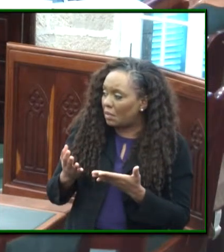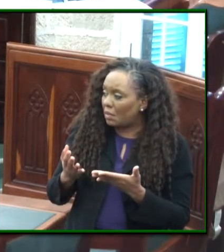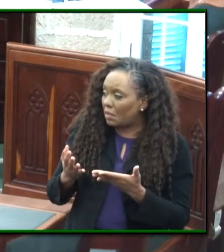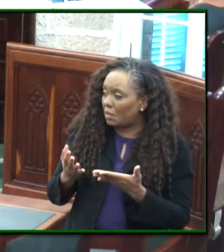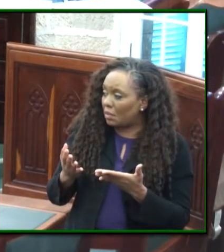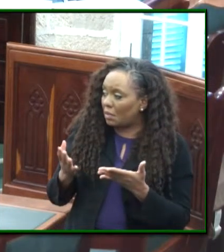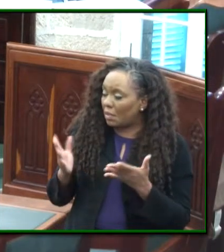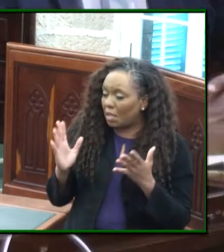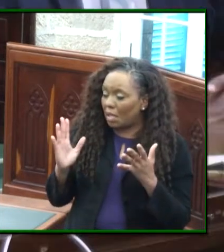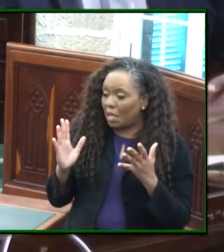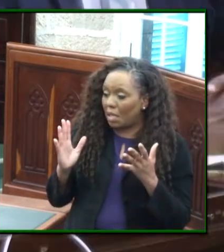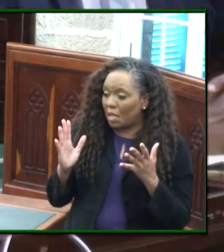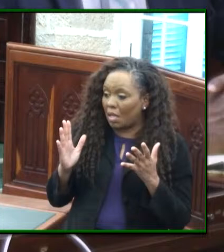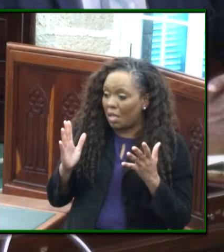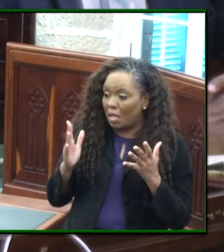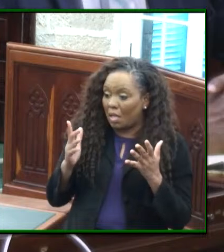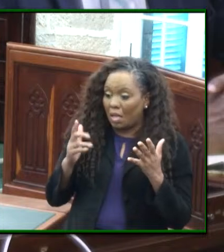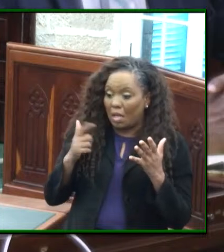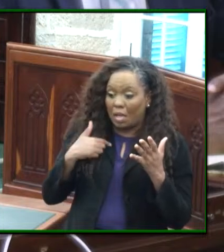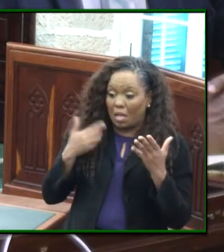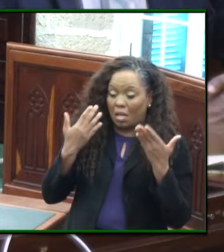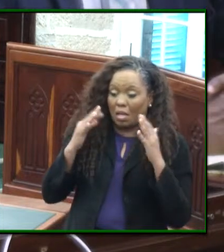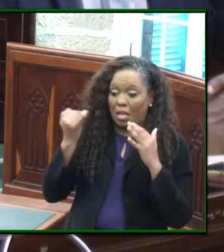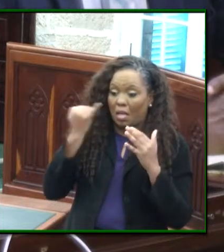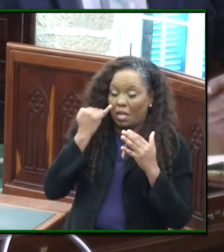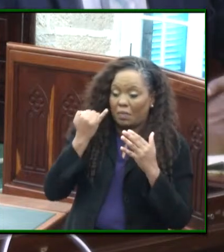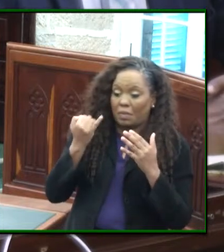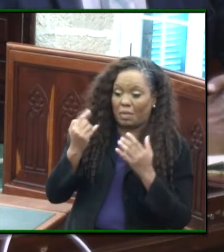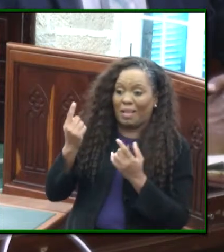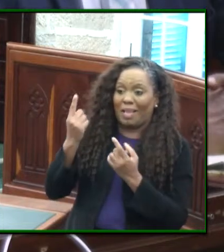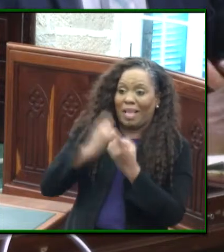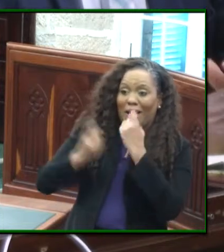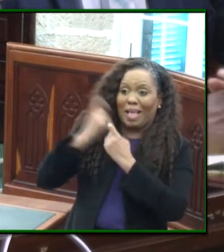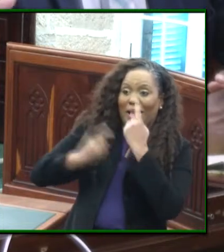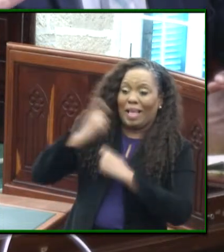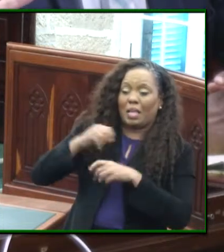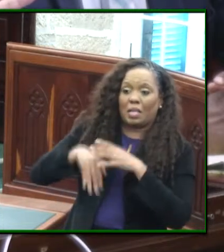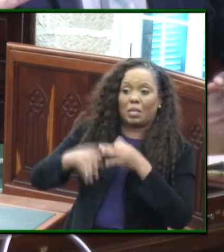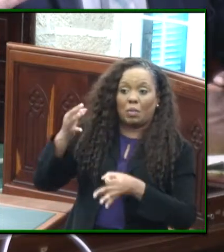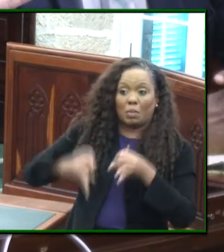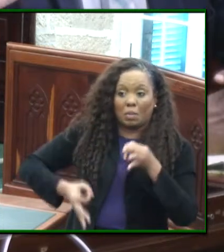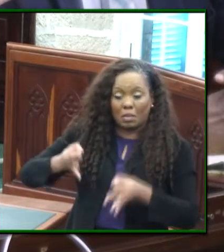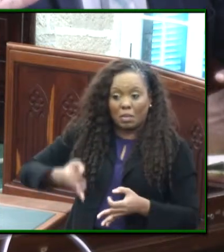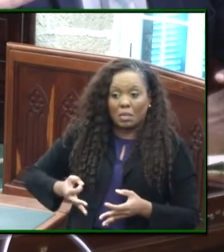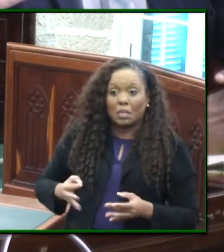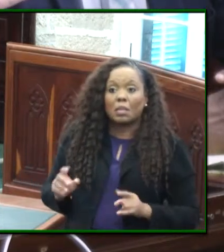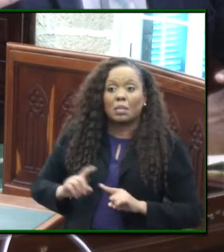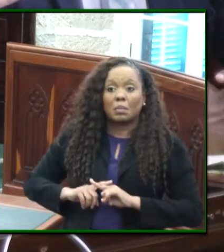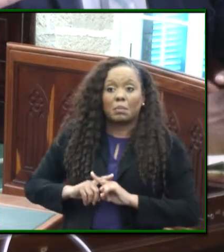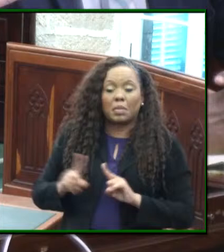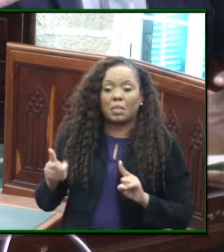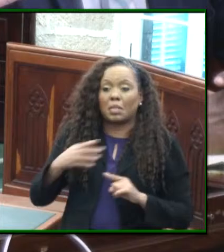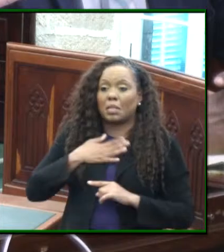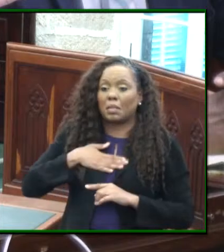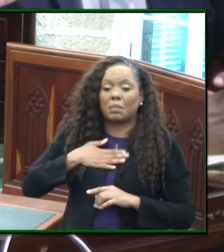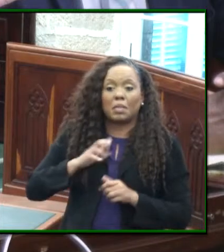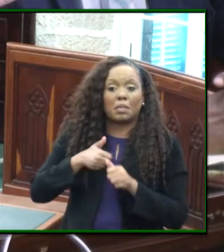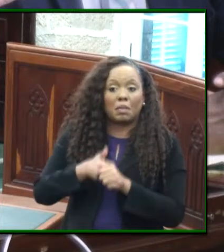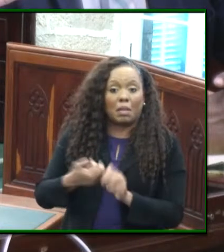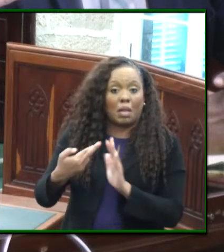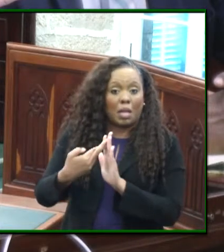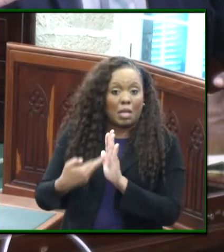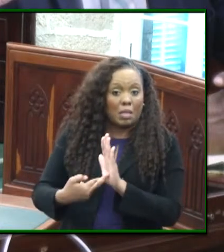member thinks he is cross-examining a witness in court, No, I don't. but I ask that he follow the standing orders.